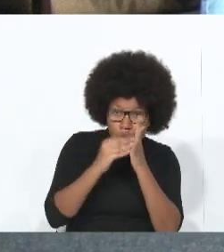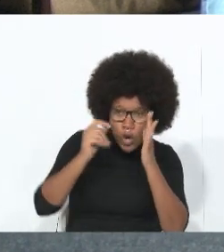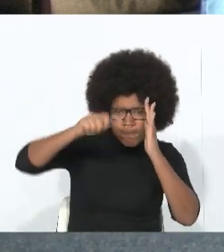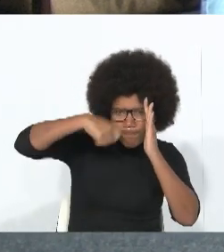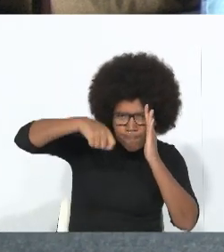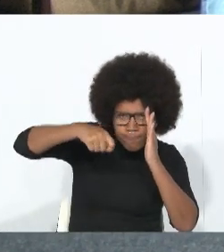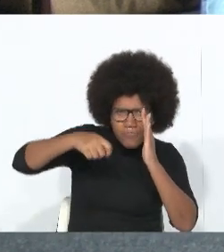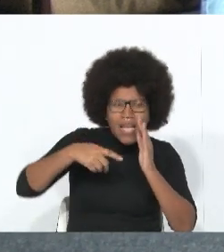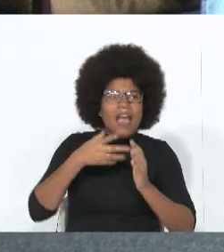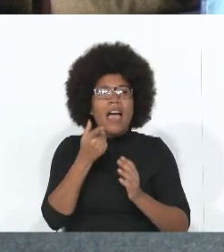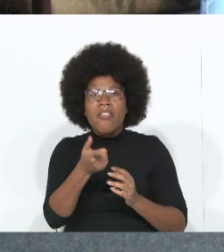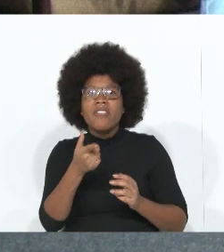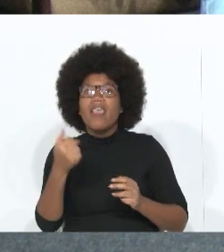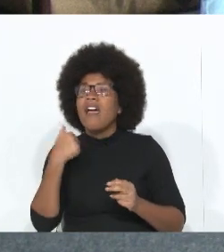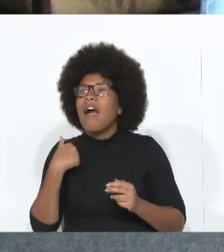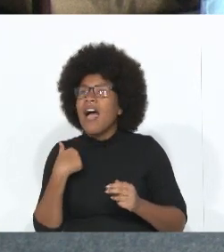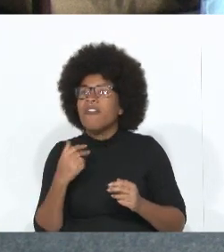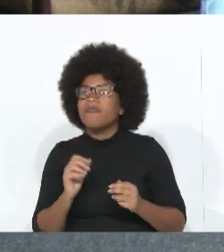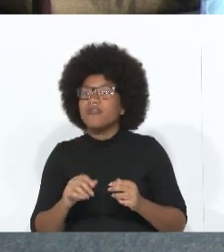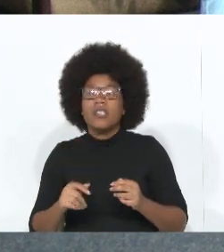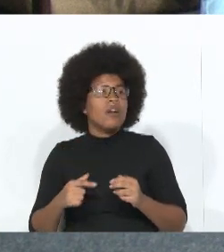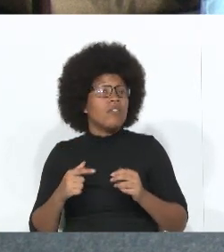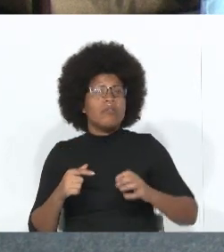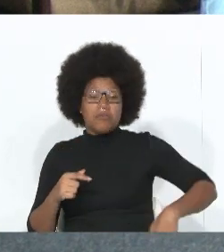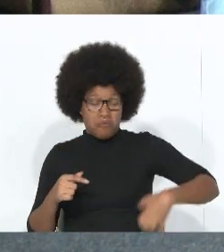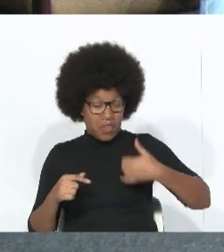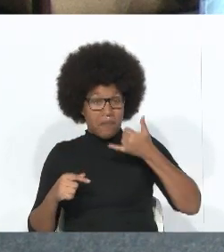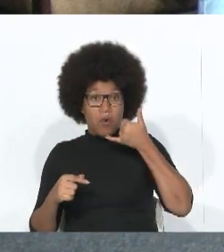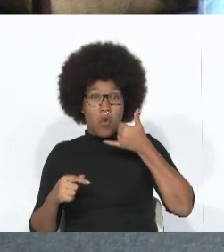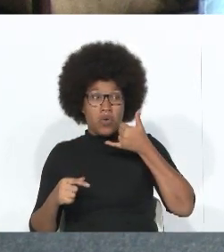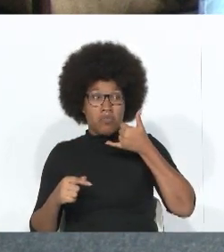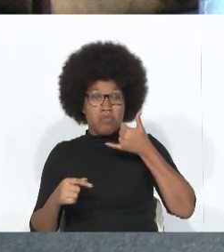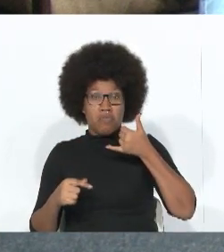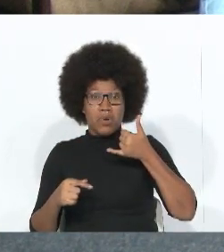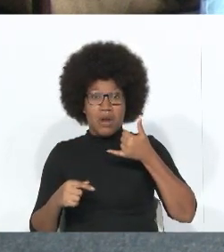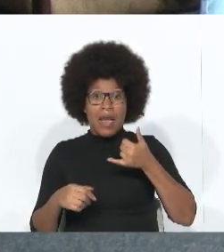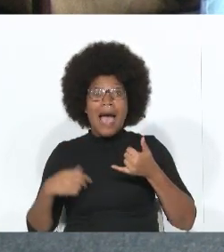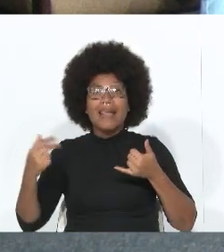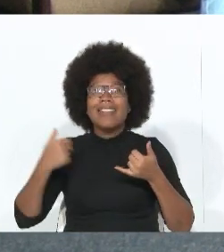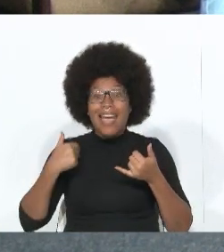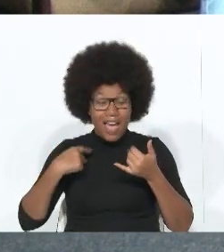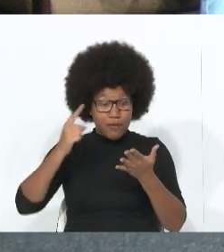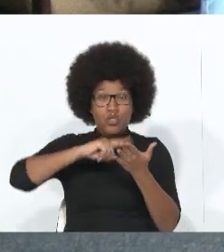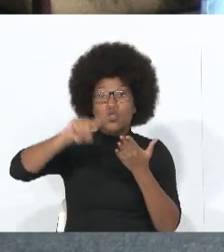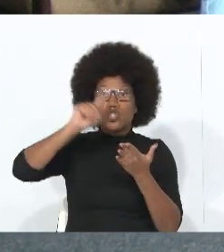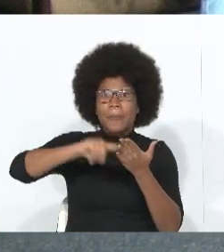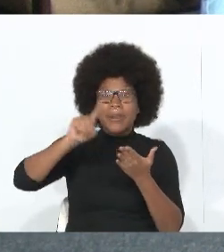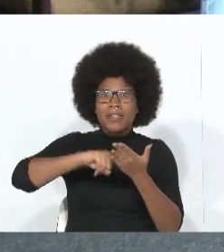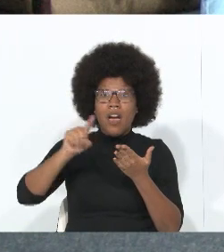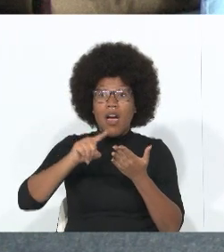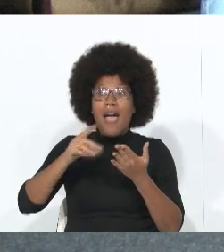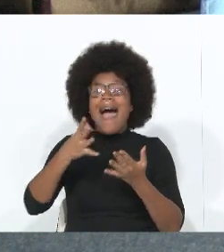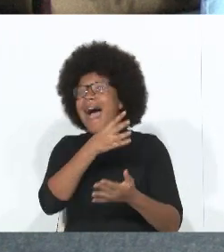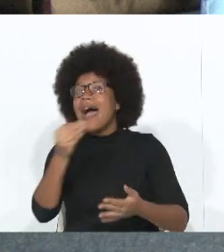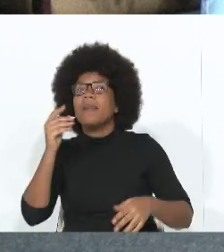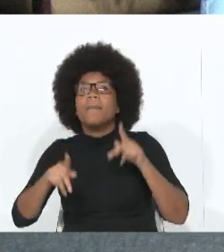and they are powered by devices that have given them that power to do it. And platforms. And platforms. They have the viewership too,